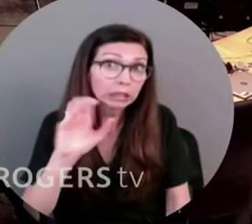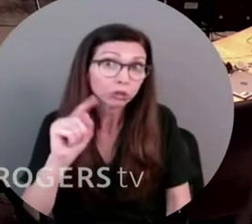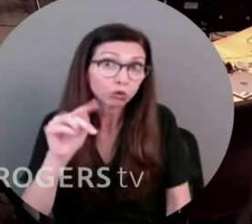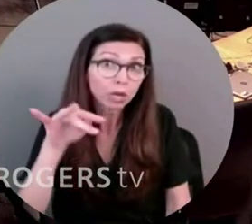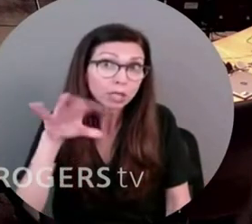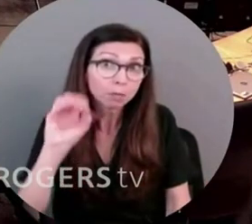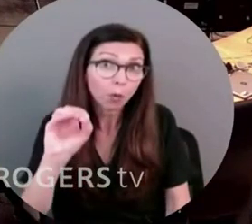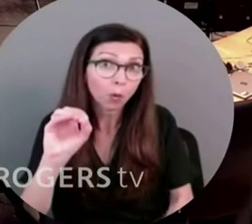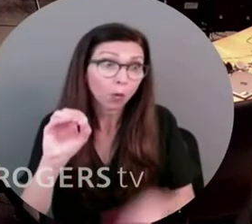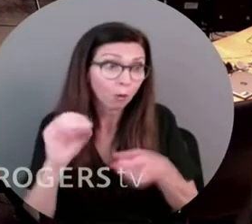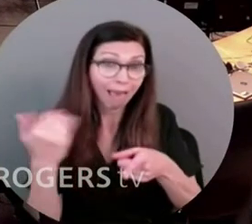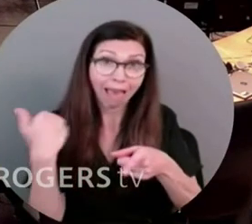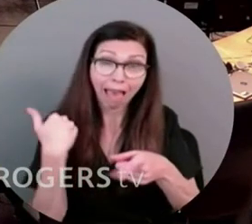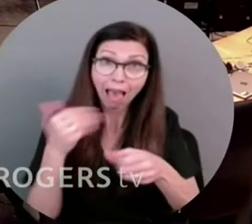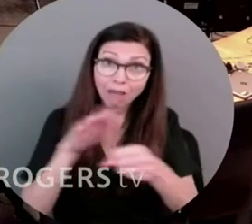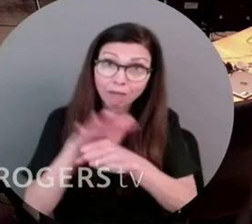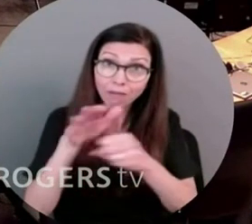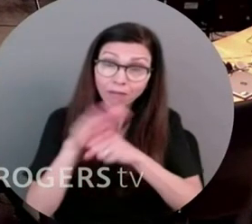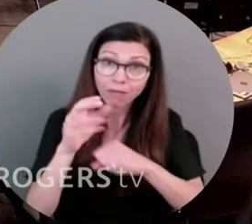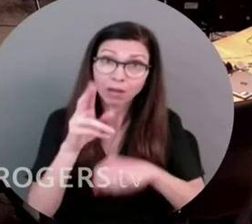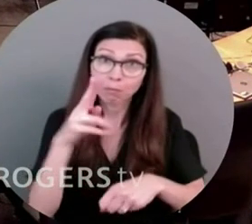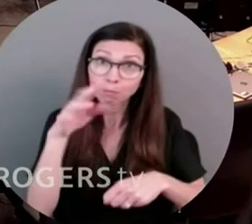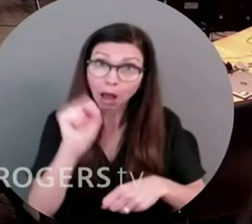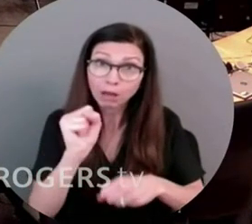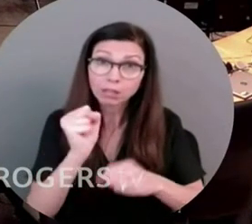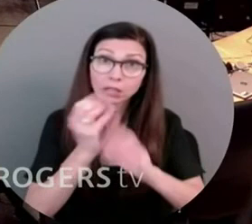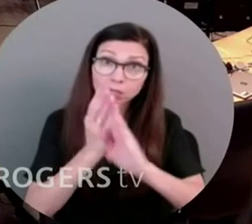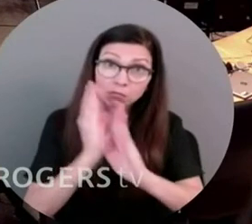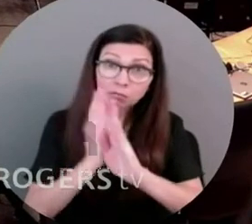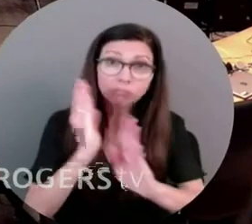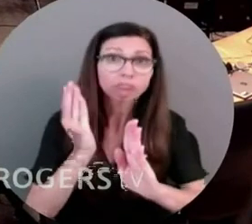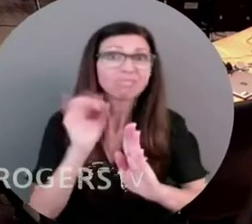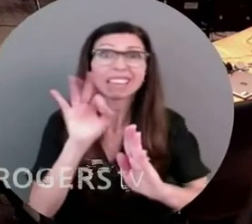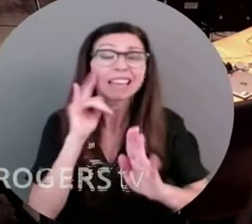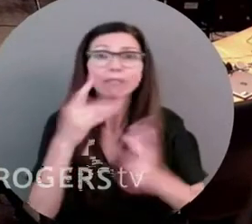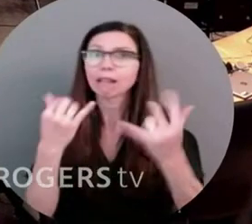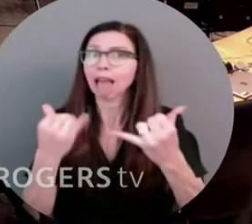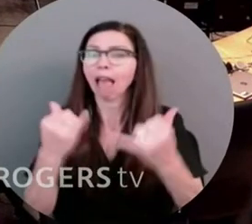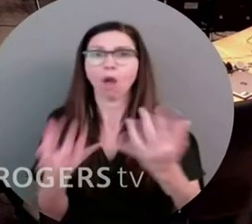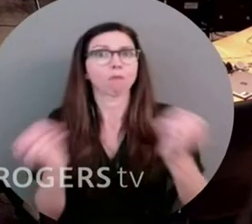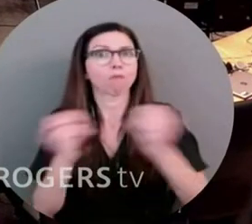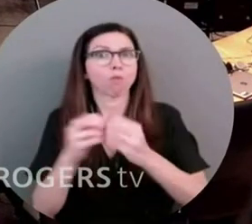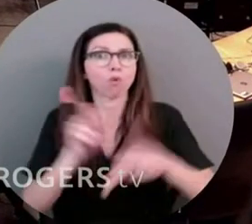increase capacity on some busy routes if there are busy buses right now?